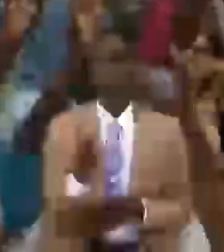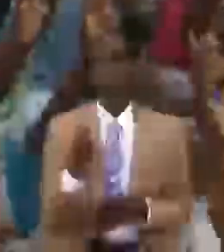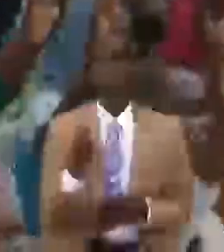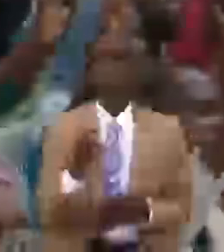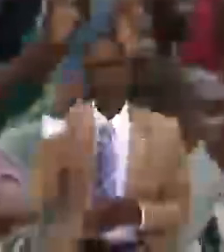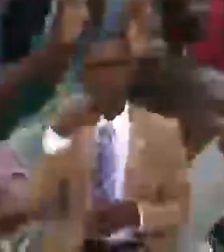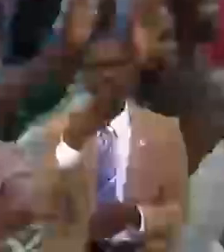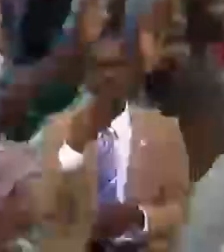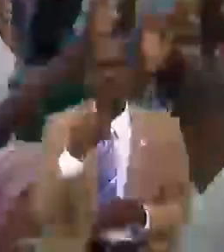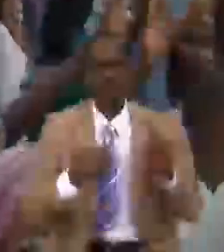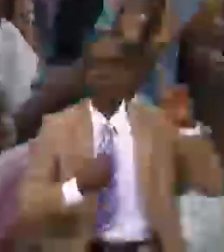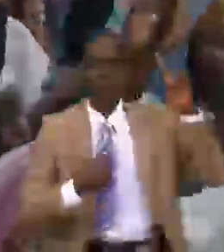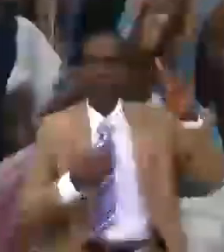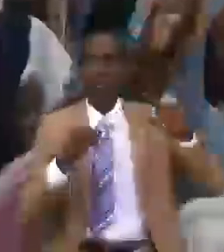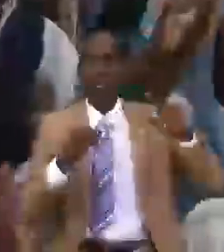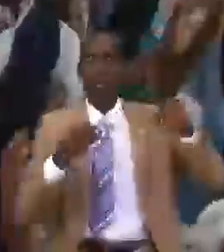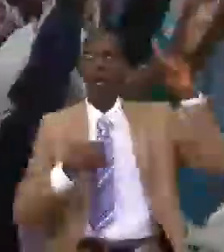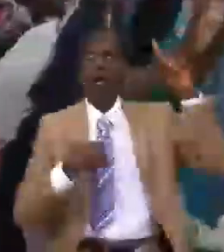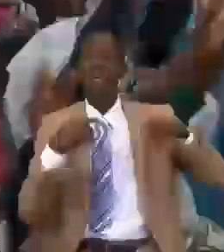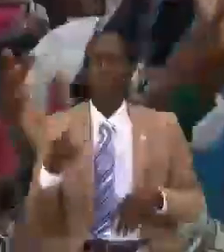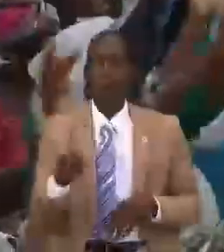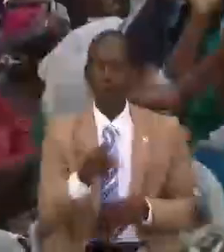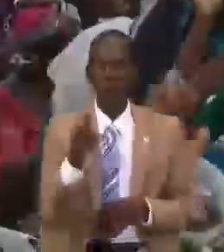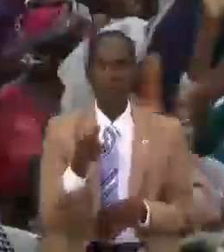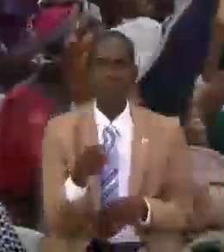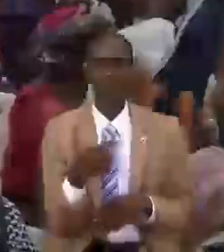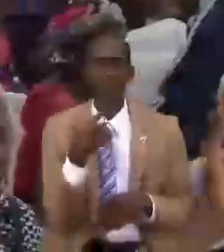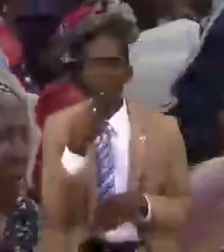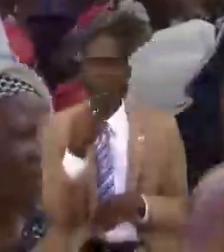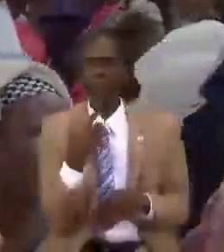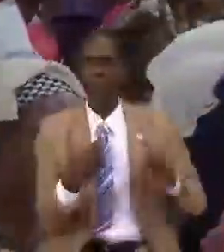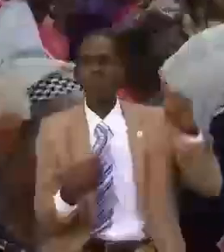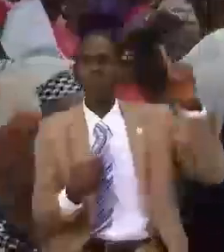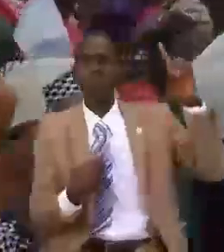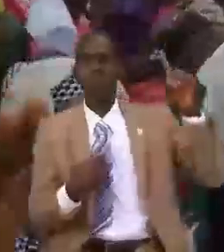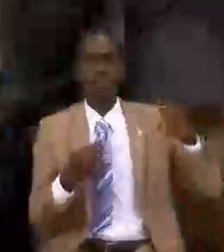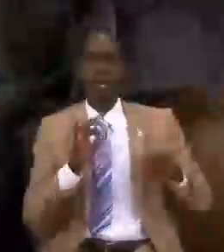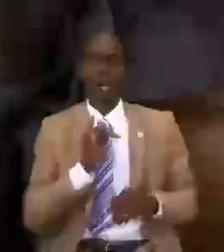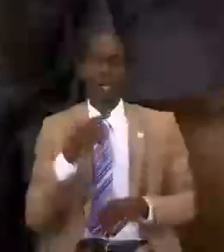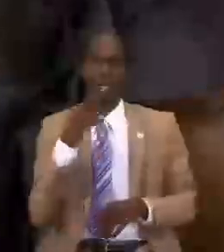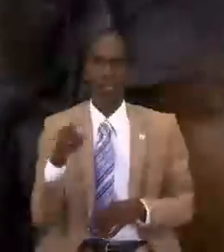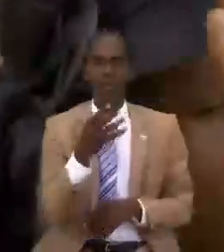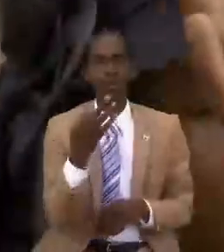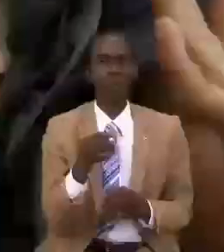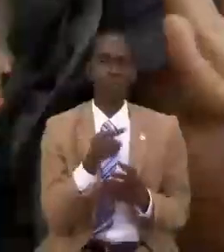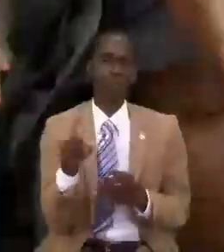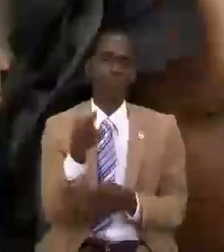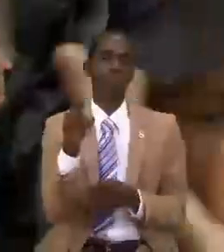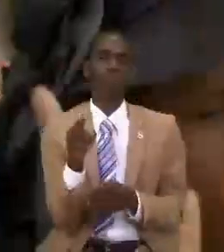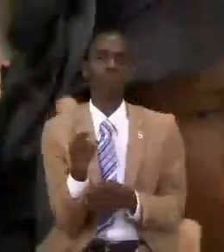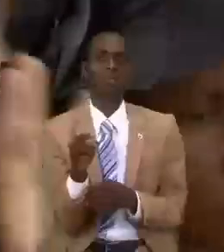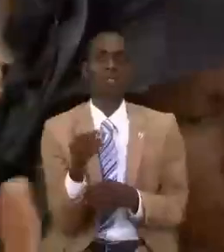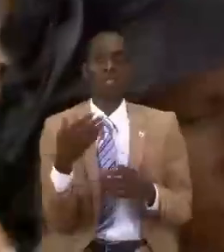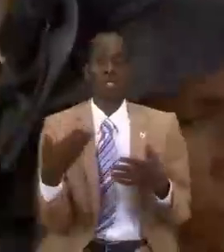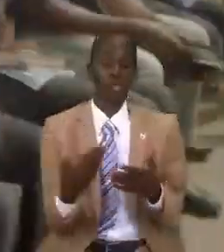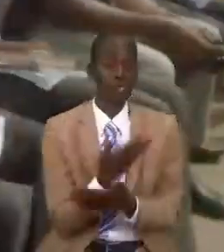you? I tell you of them. New blessings are coming your way today. New deliverance